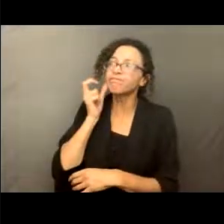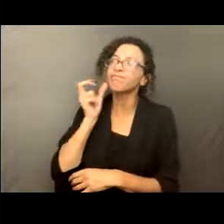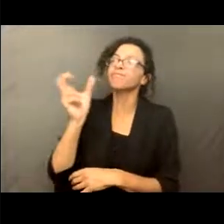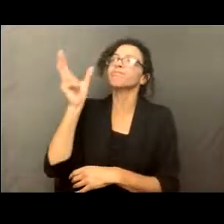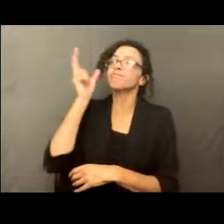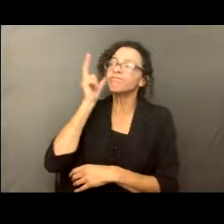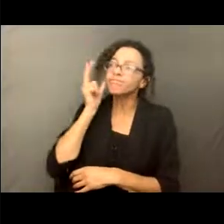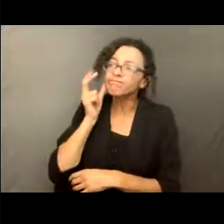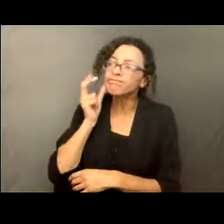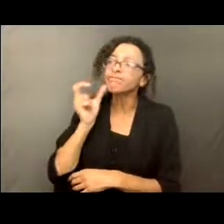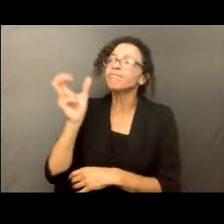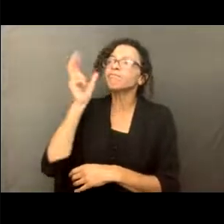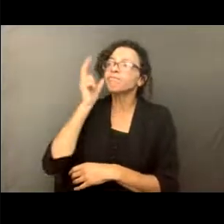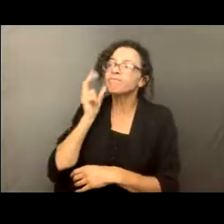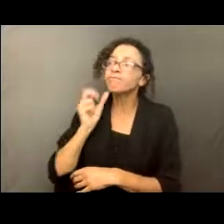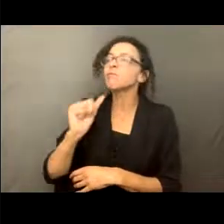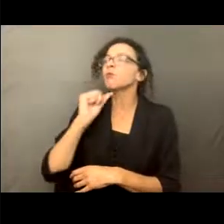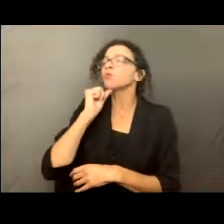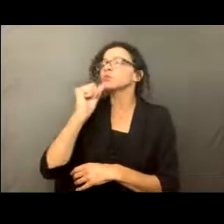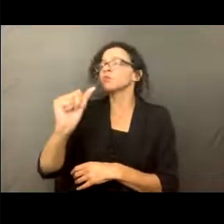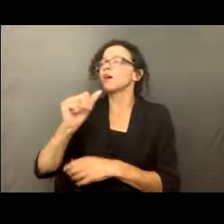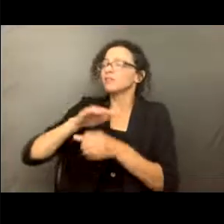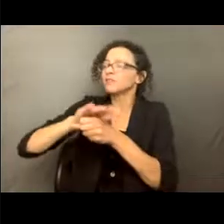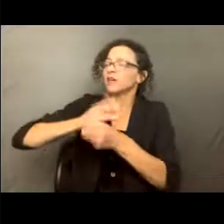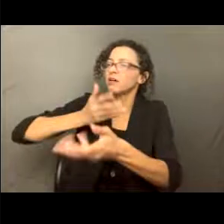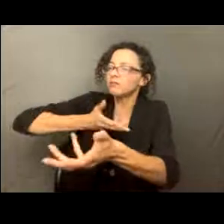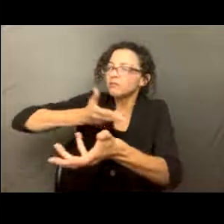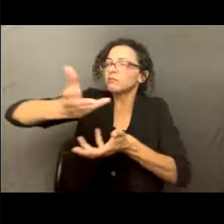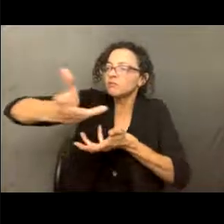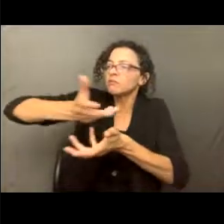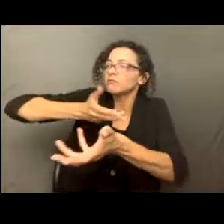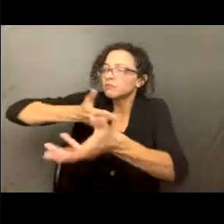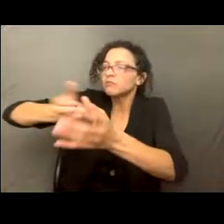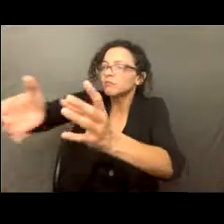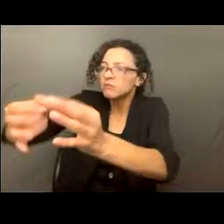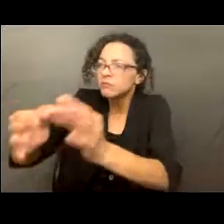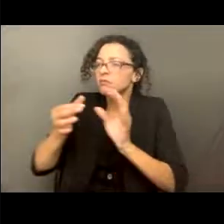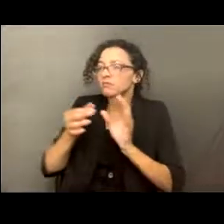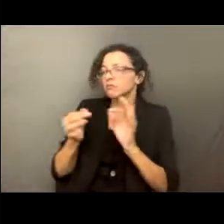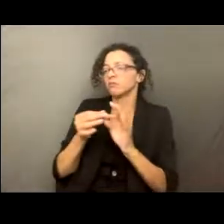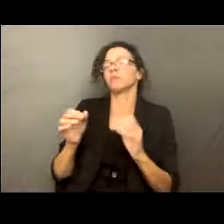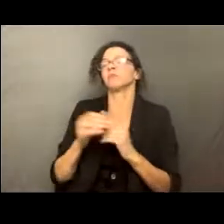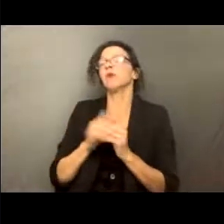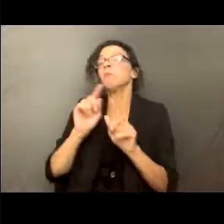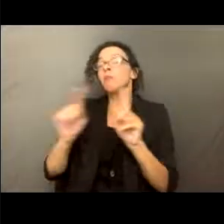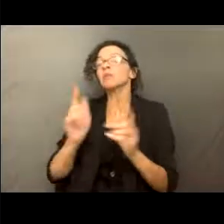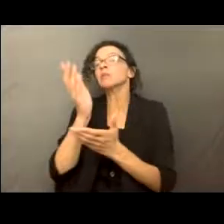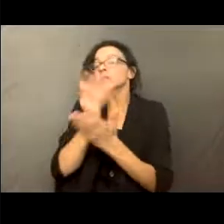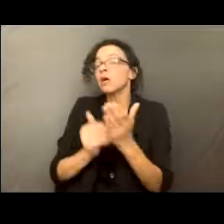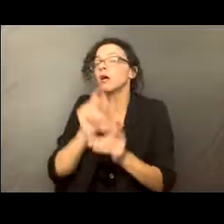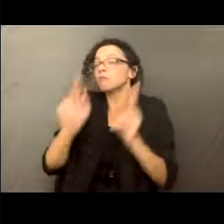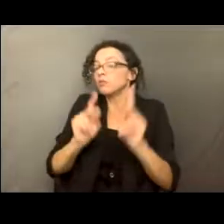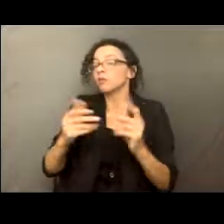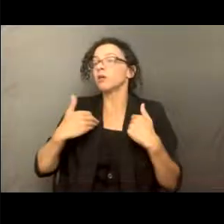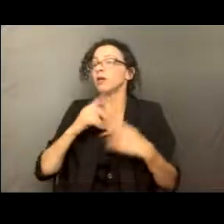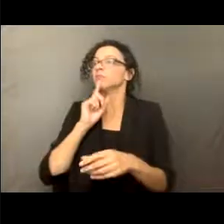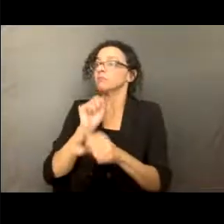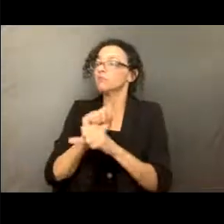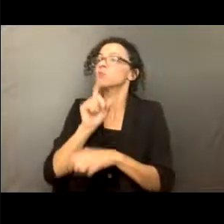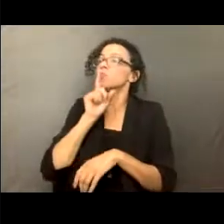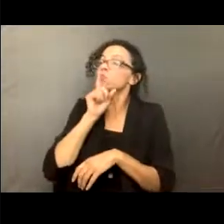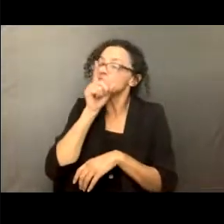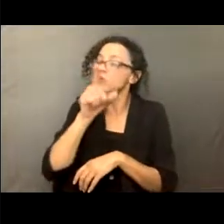any interaction. But some people had legitimate and simple to answer questions. We just didn't have the time to respond and provide